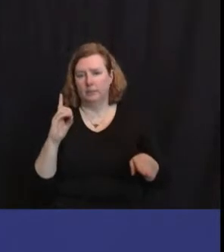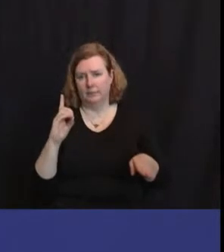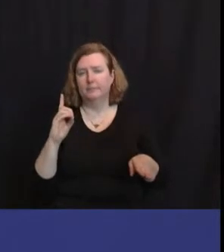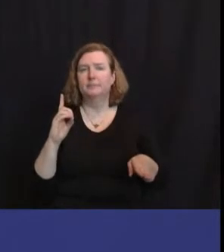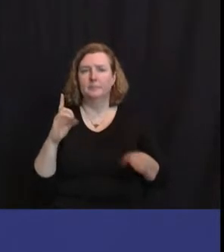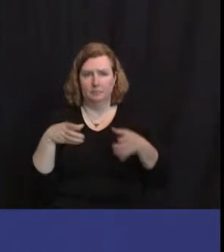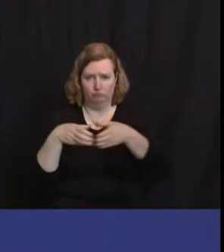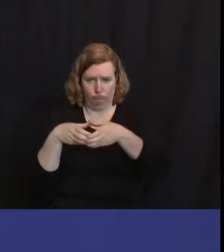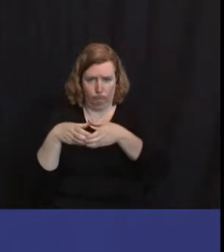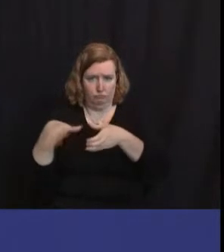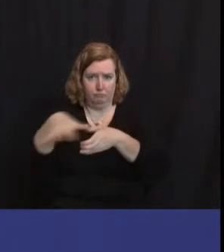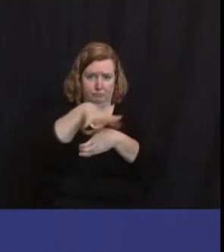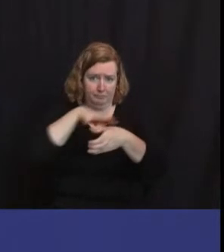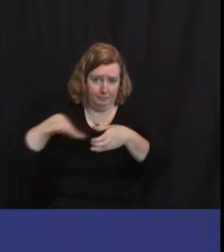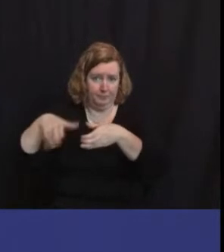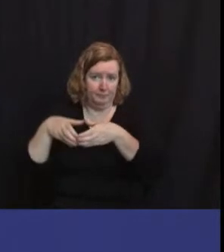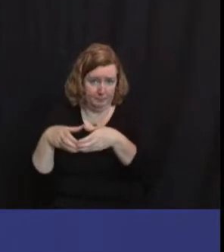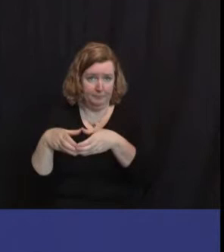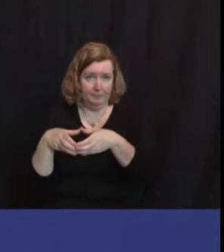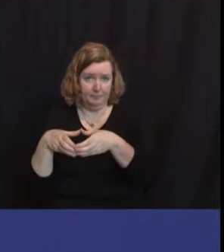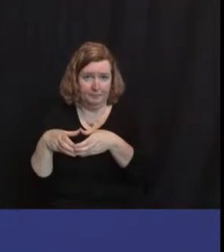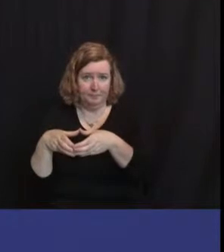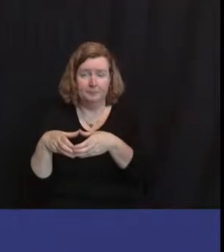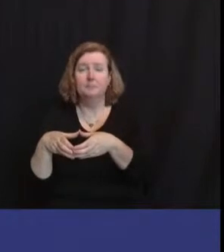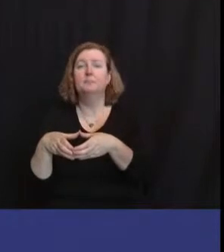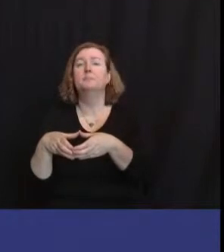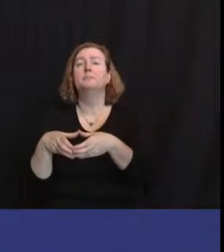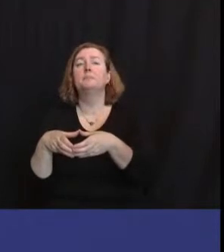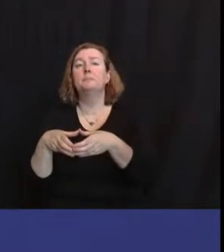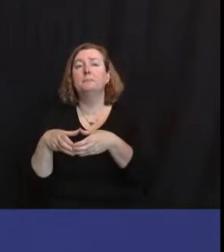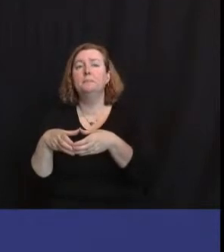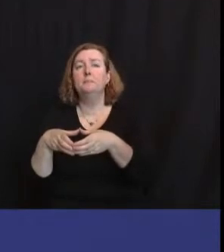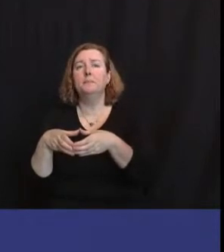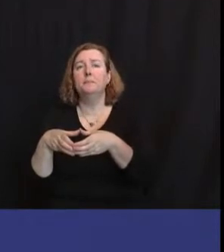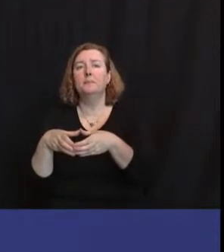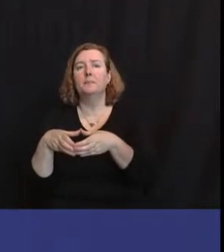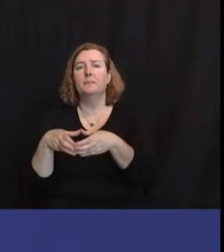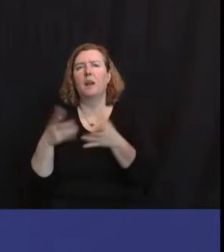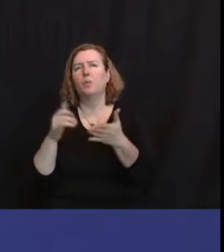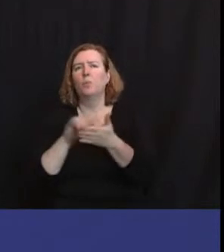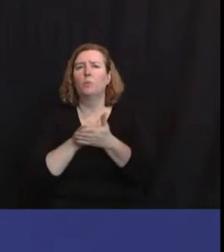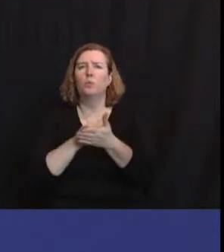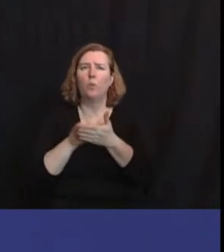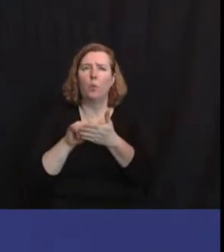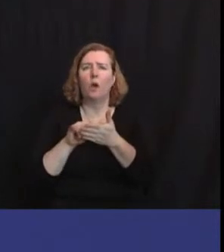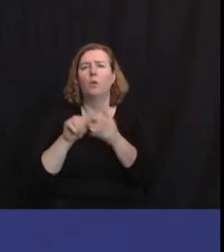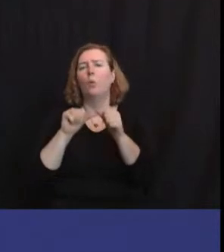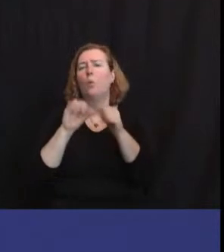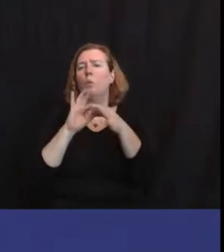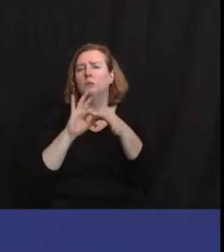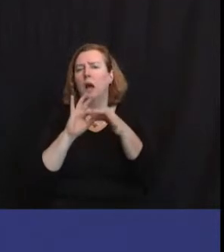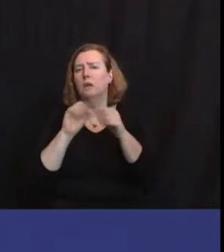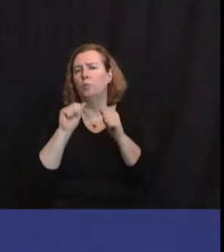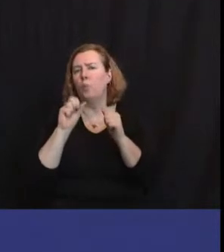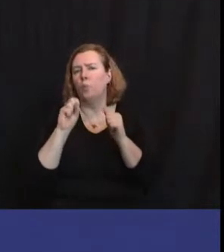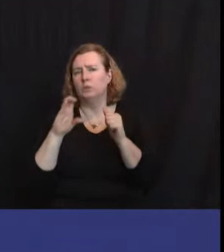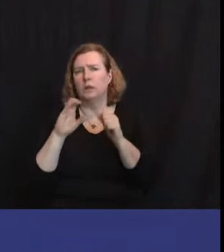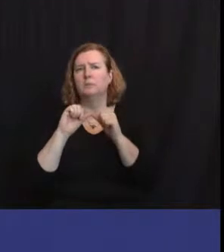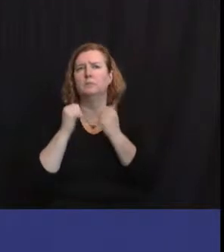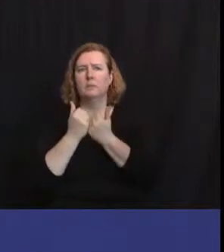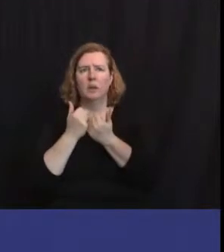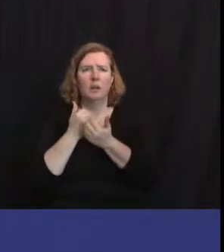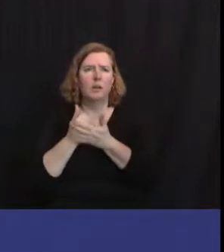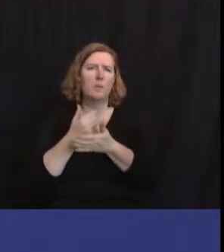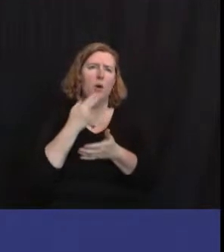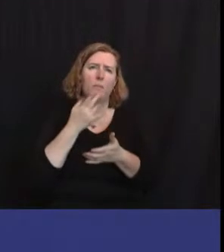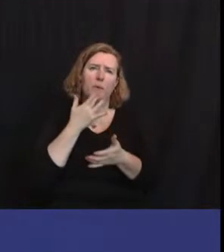Association. I encourage them to change their name to New York, New Jersey Shipping Association, as 89% of the port traffic is in New Jersey, but we'll leave that for another